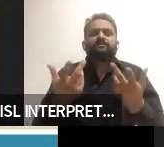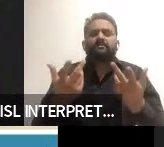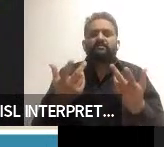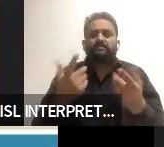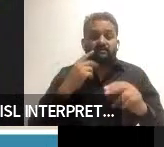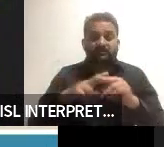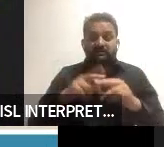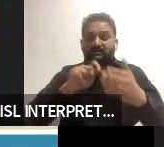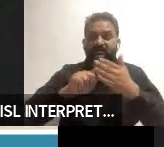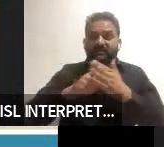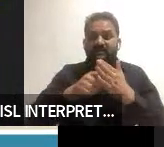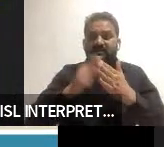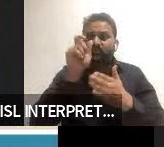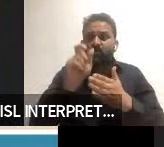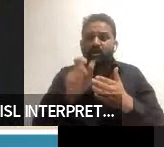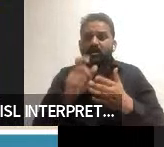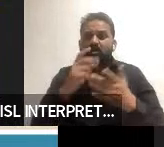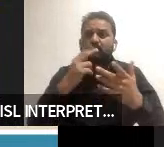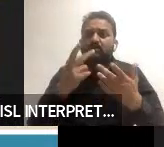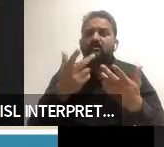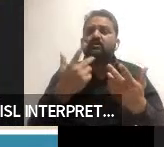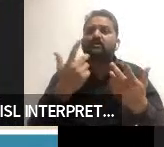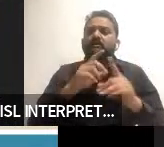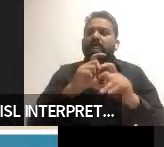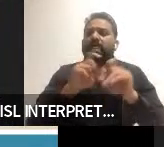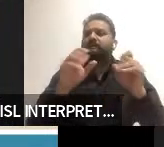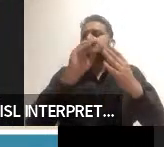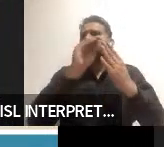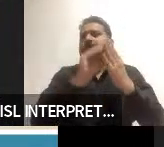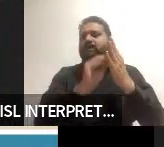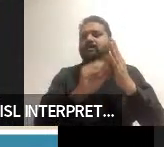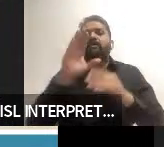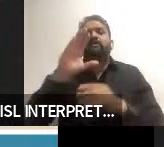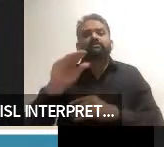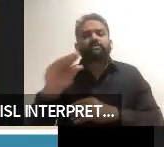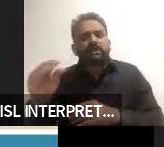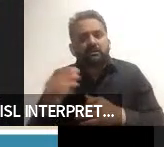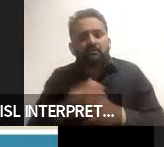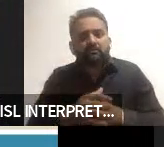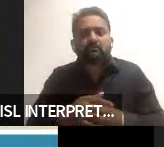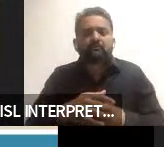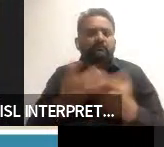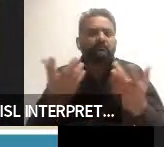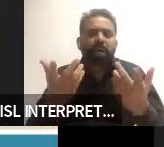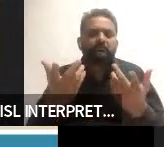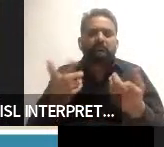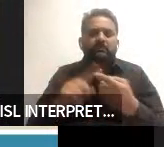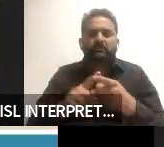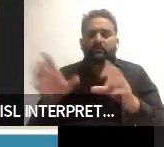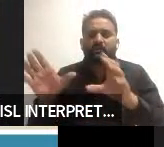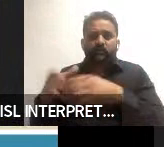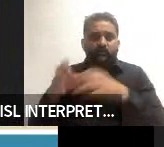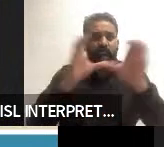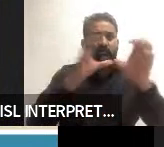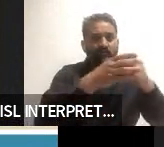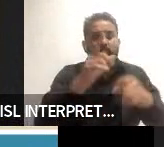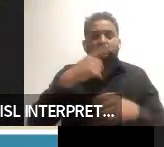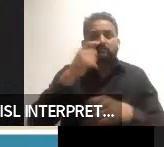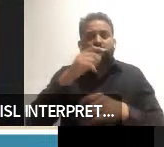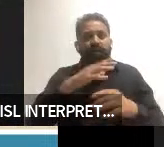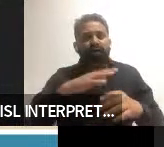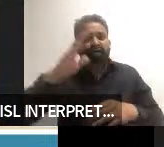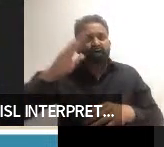key words and the catchwords are there. Sometimes the parties request the tribunal to